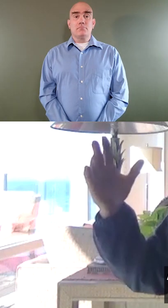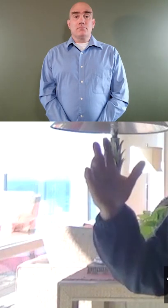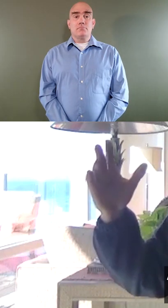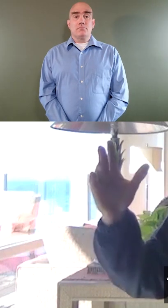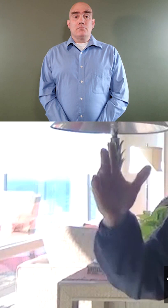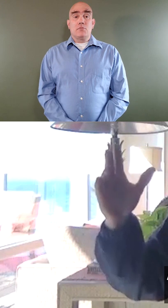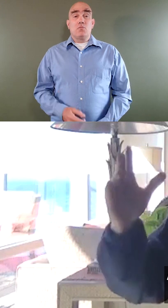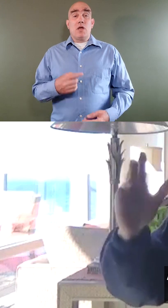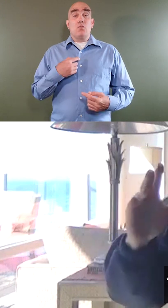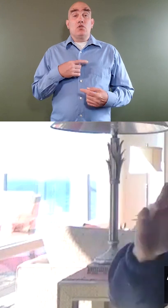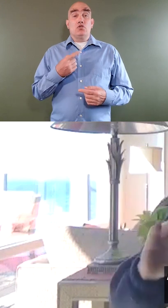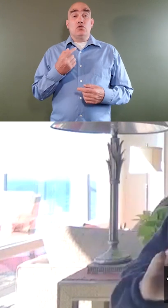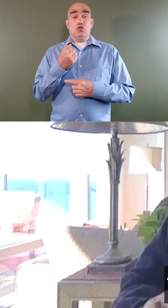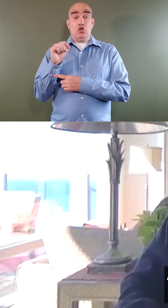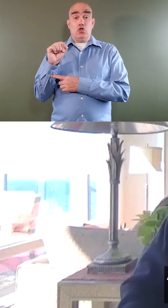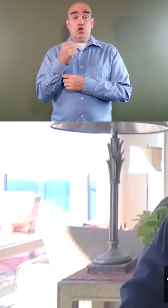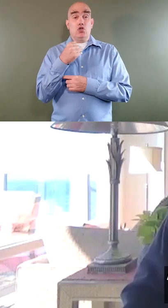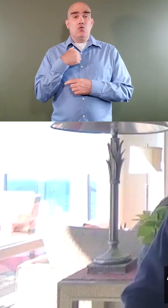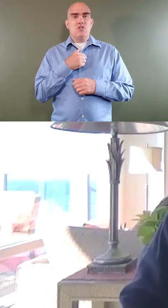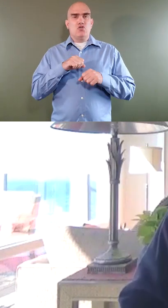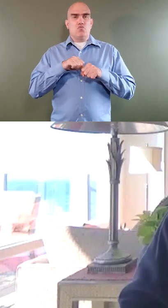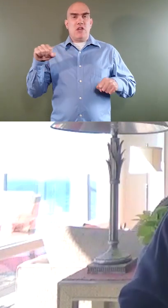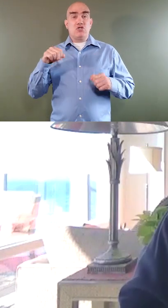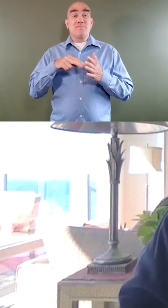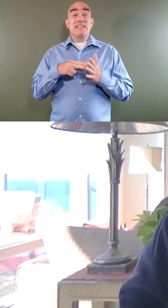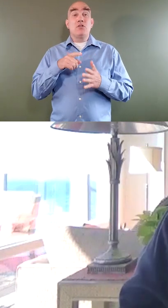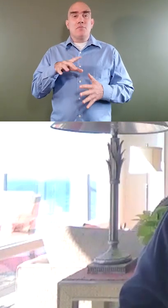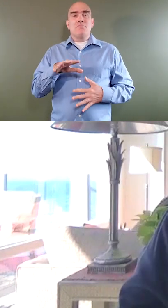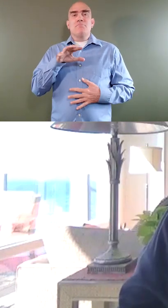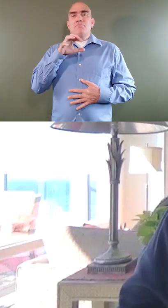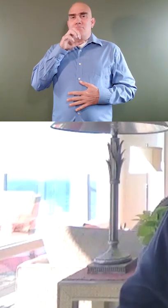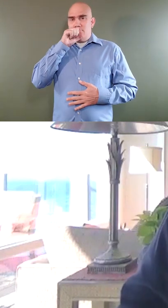As we turn, we're stretching, so we want to inhale.